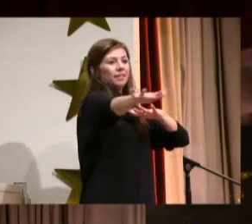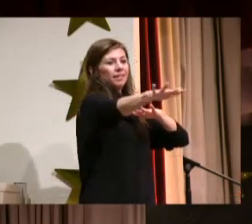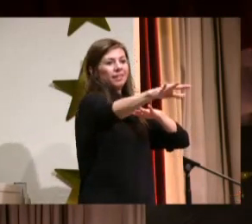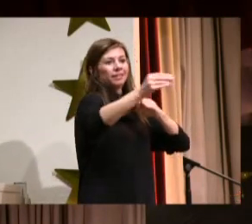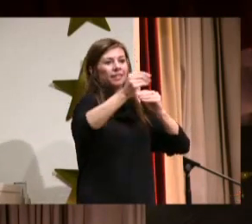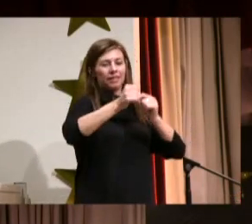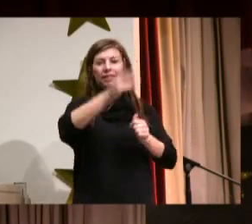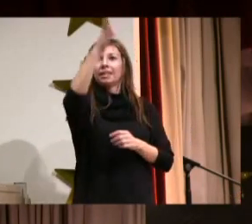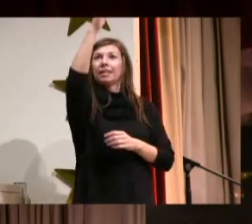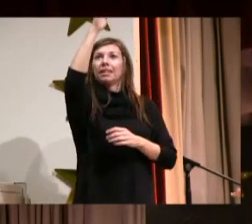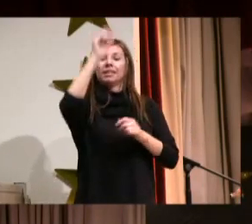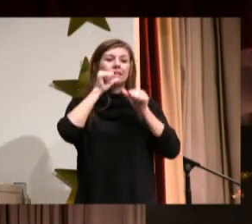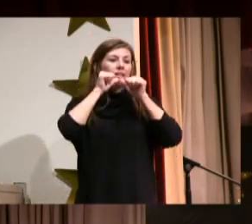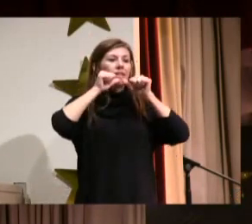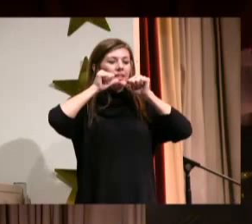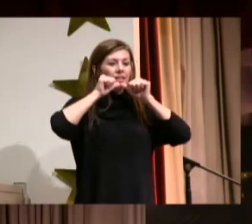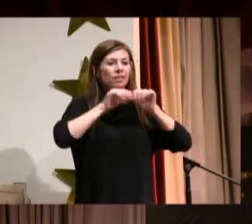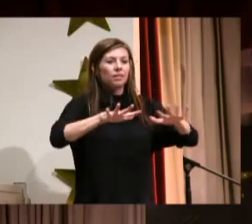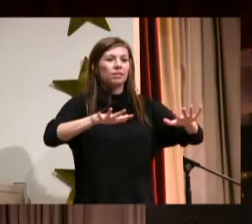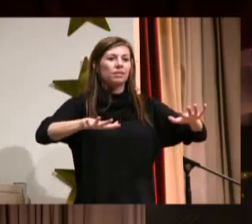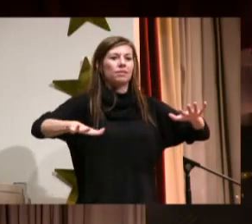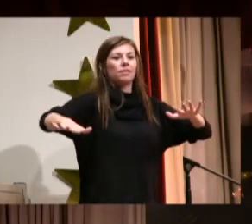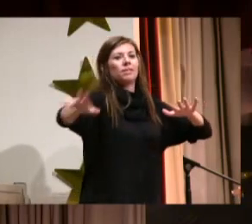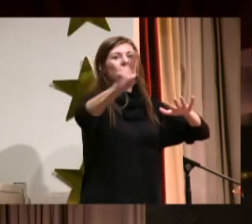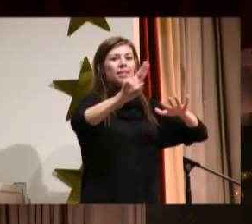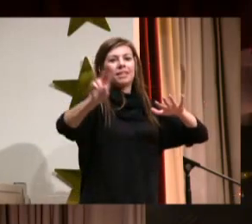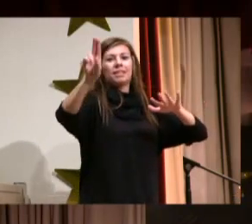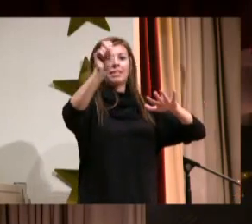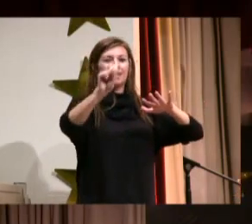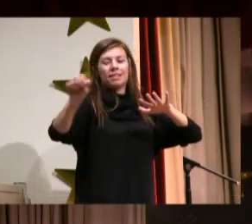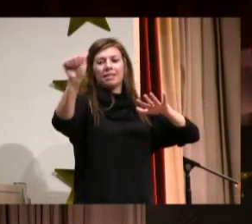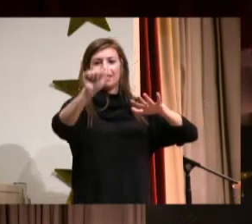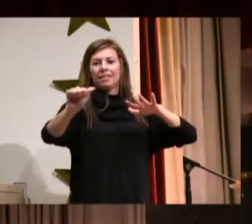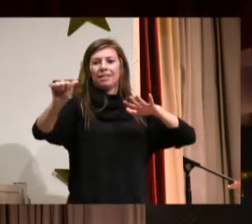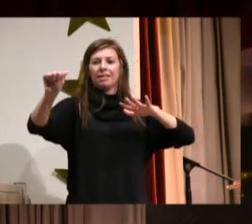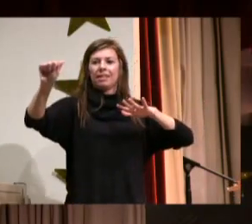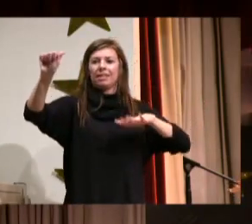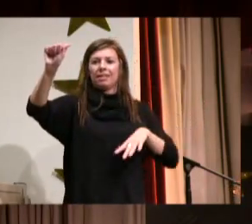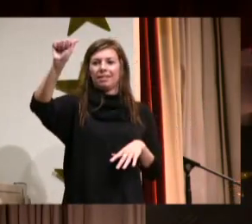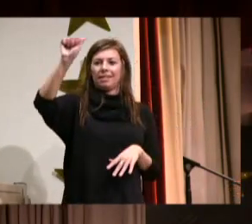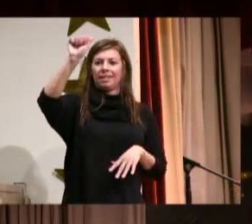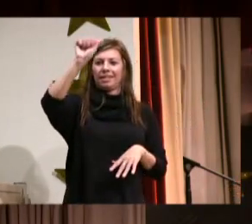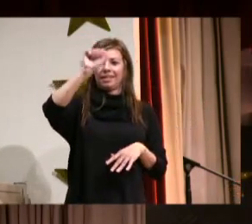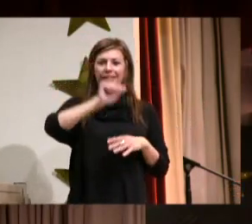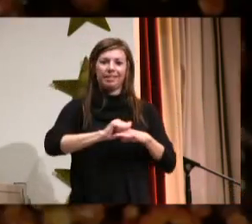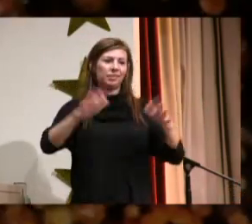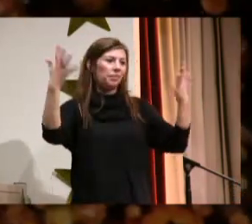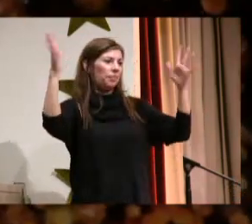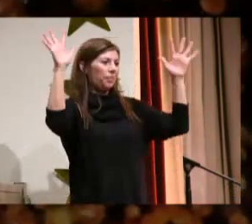land. God bless the USA.